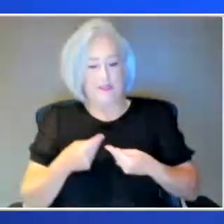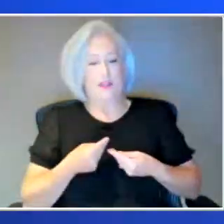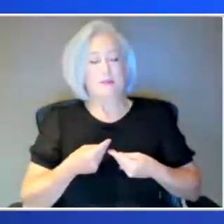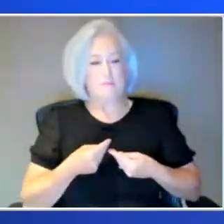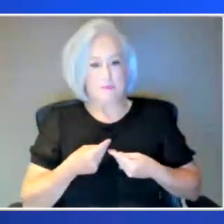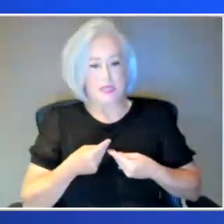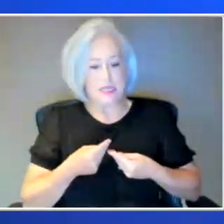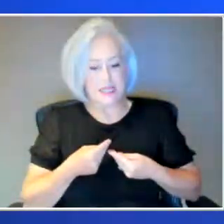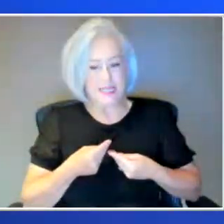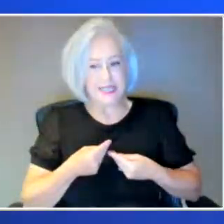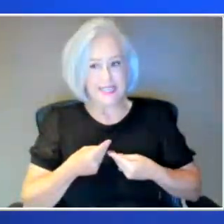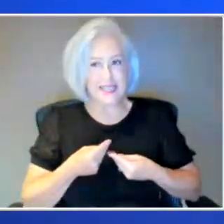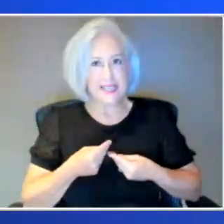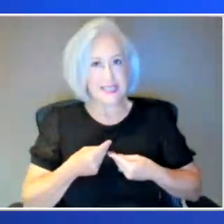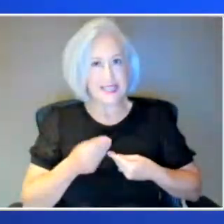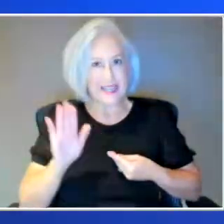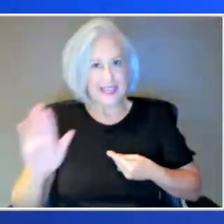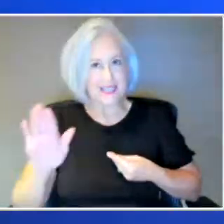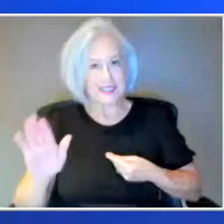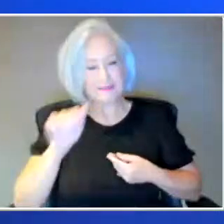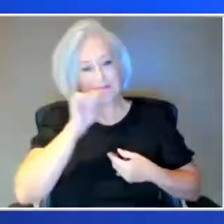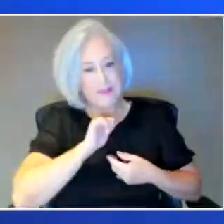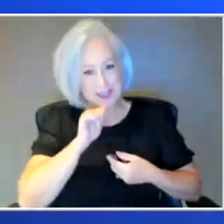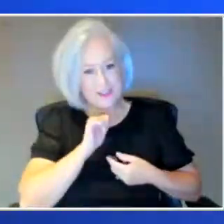patience, which is something I struggle with.